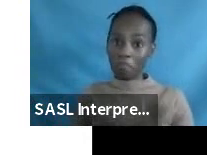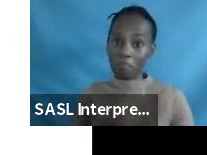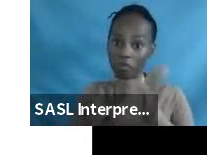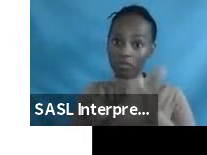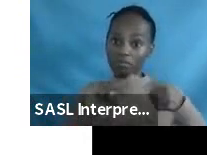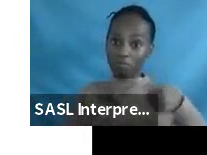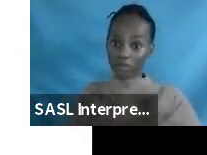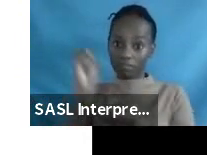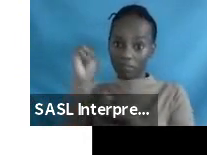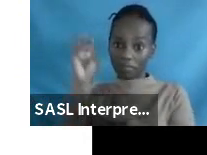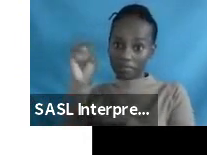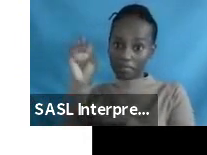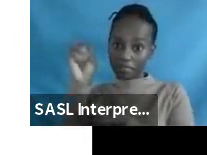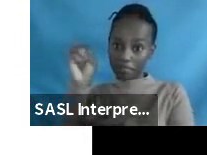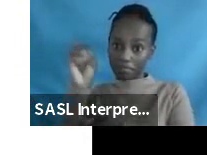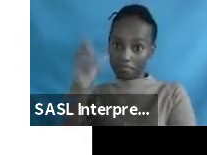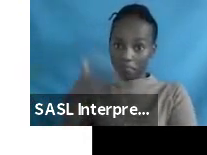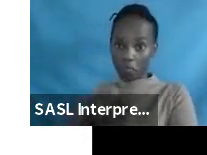want to articulate.